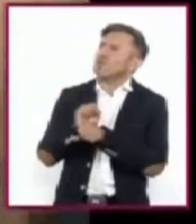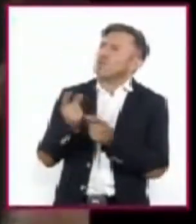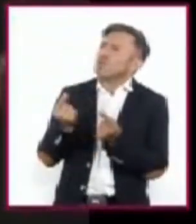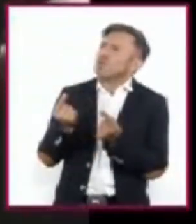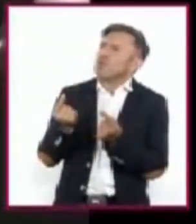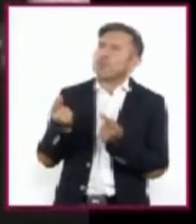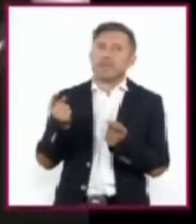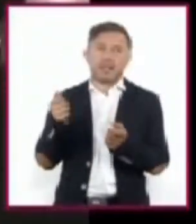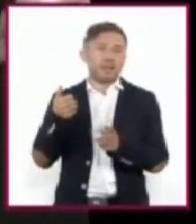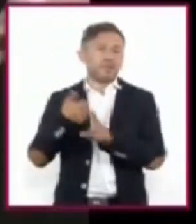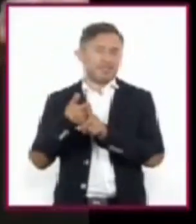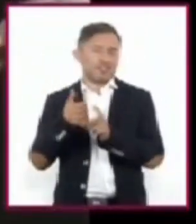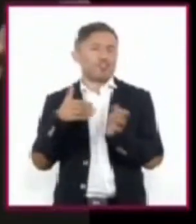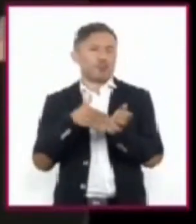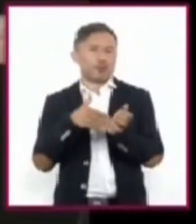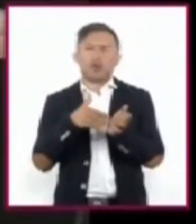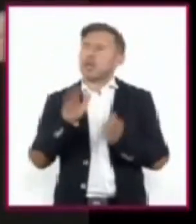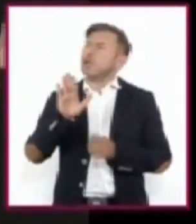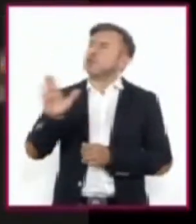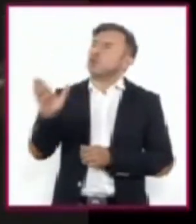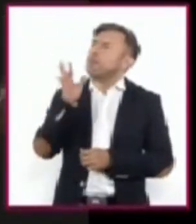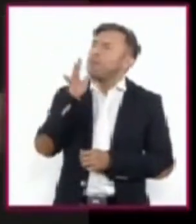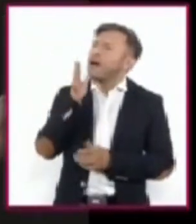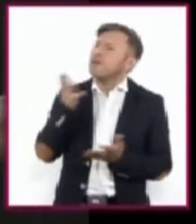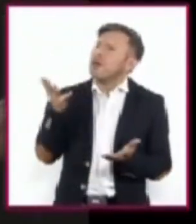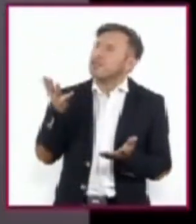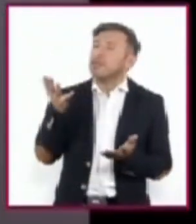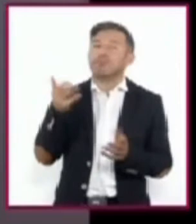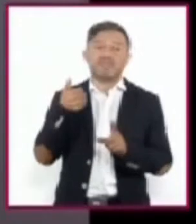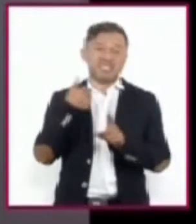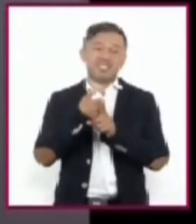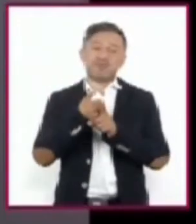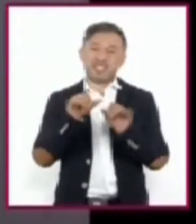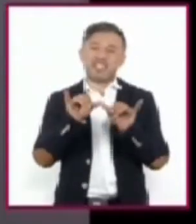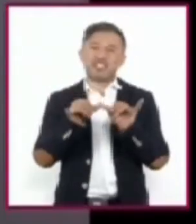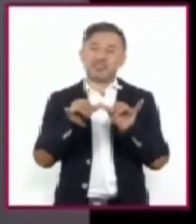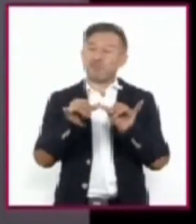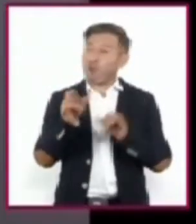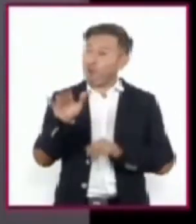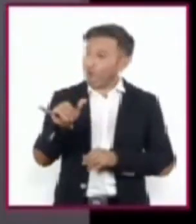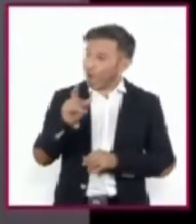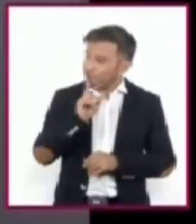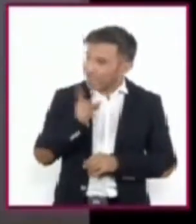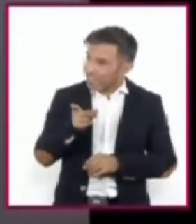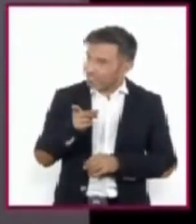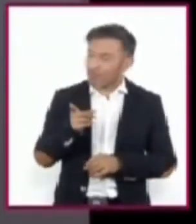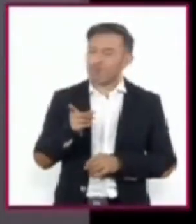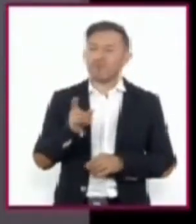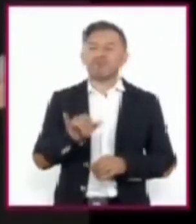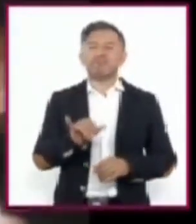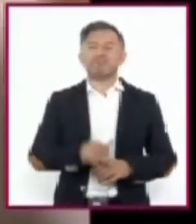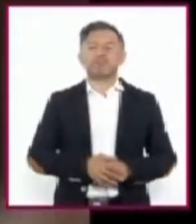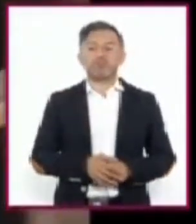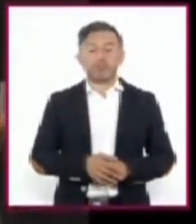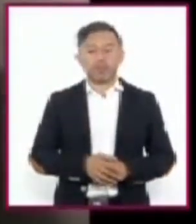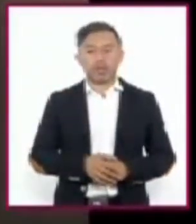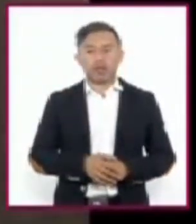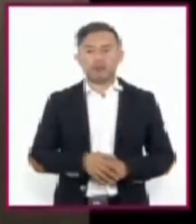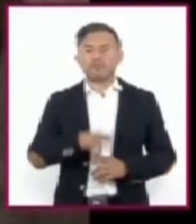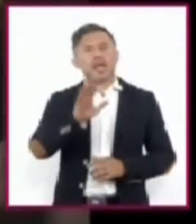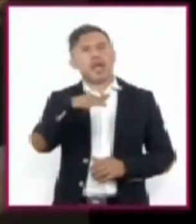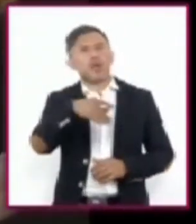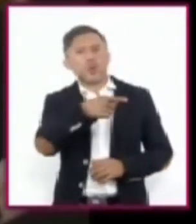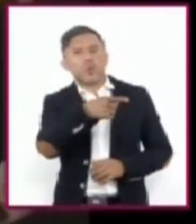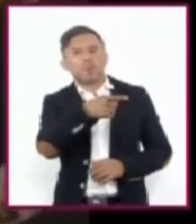mother? She's an engineer. Oh, really? Yeah. Hey, you. Someone's calling